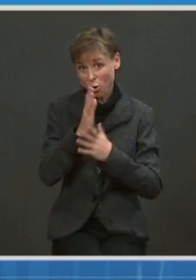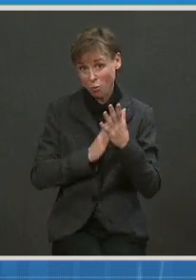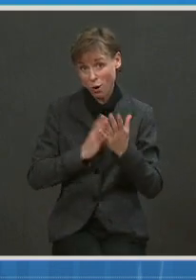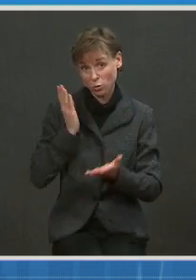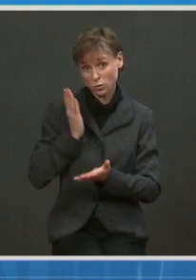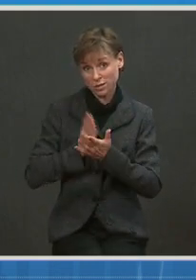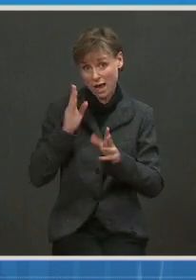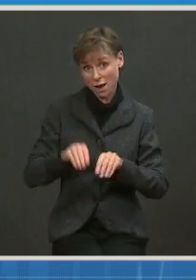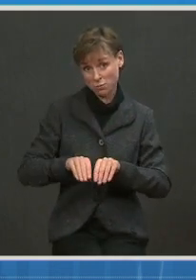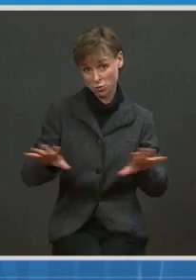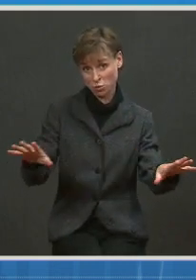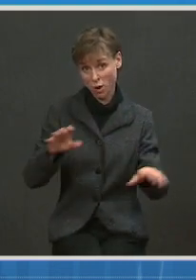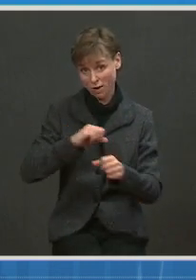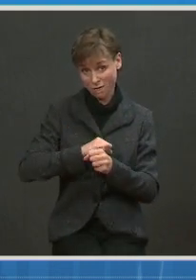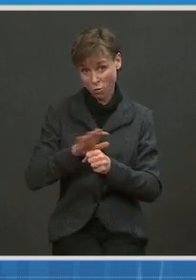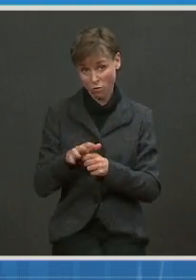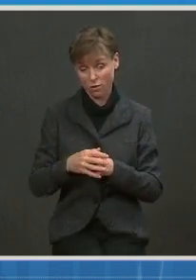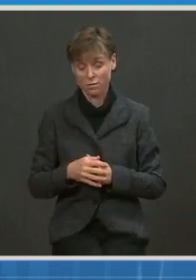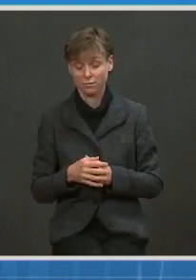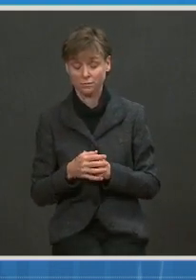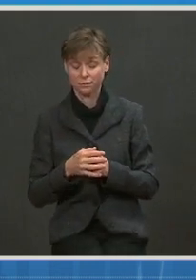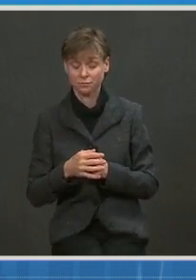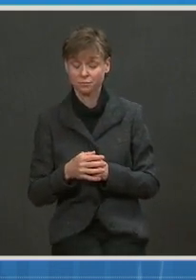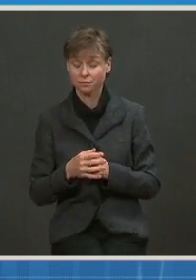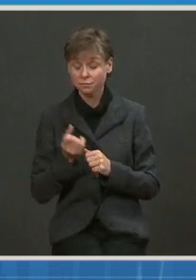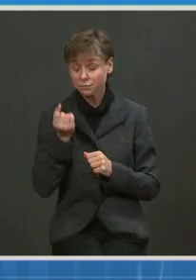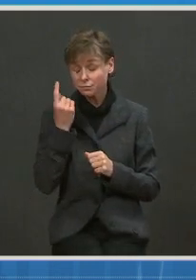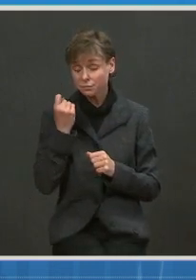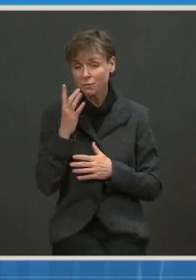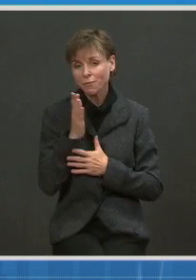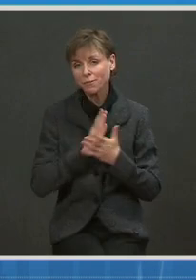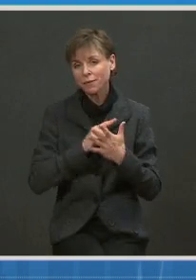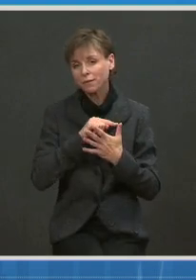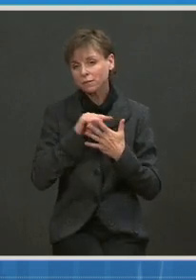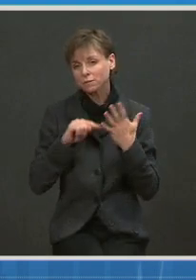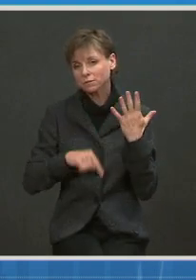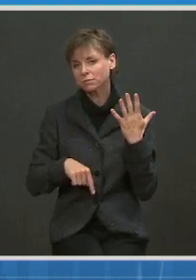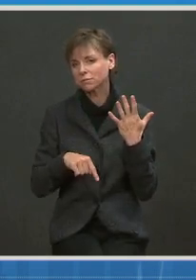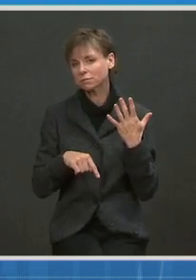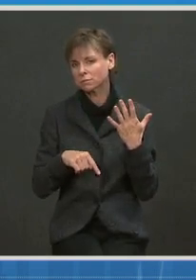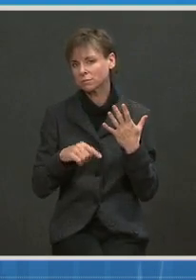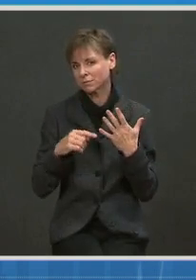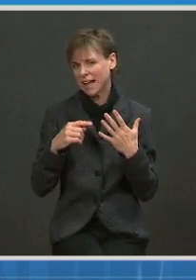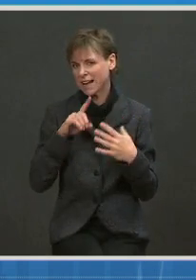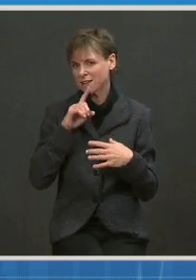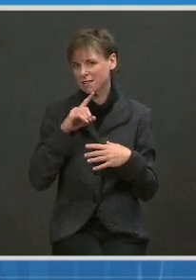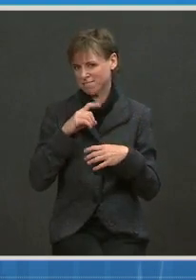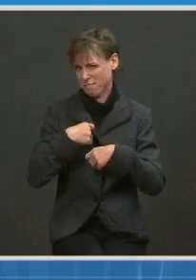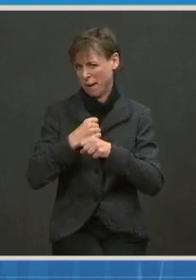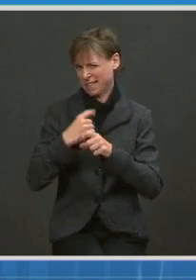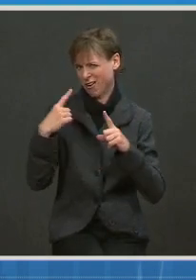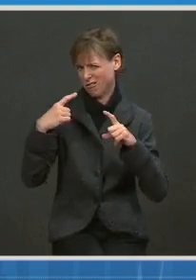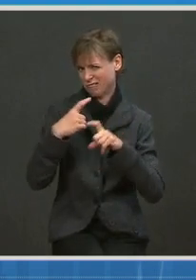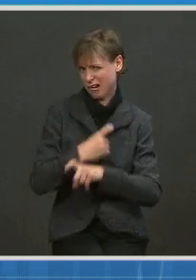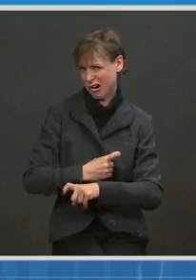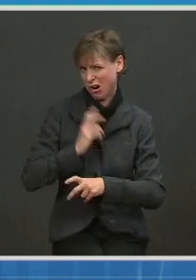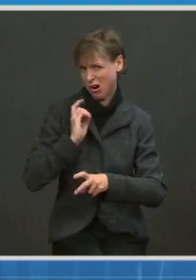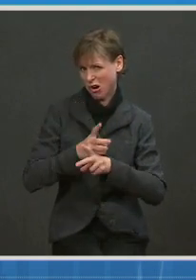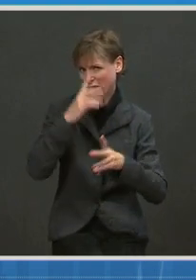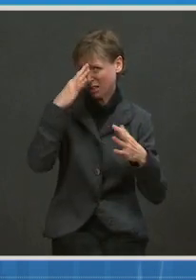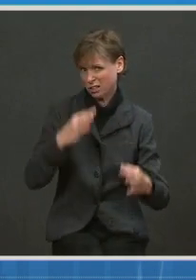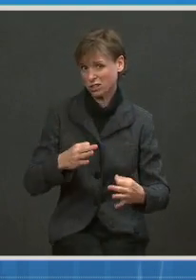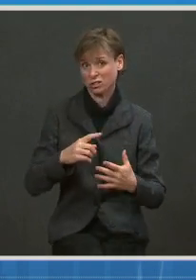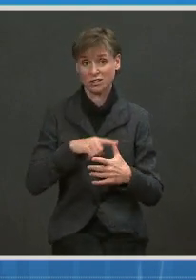COVID-19. But several factors can make testing strategy decisions complex, including the different kinds of tests available, the